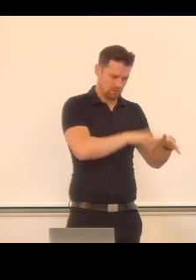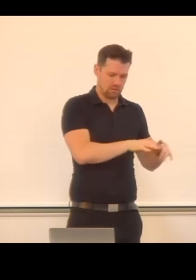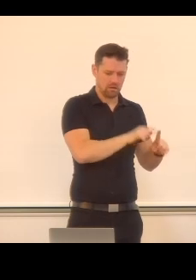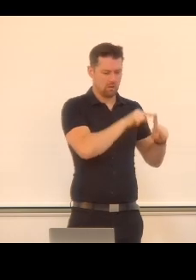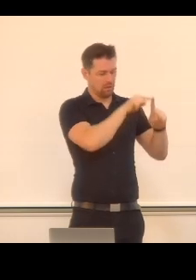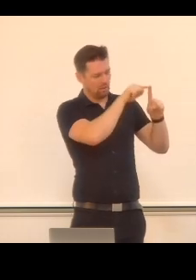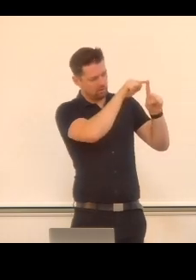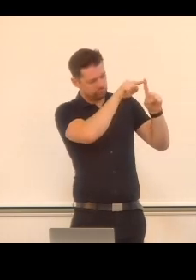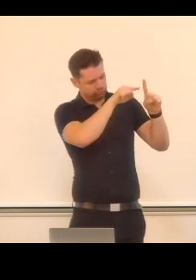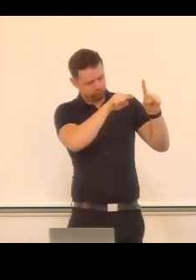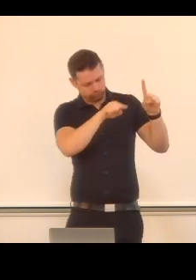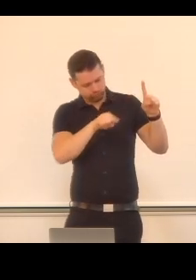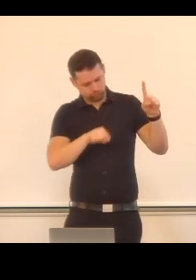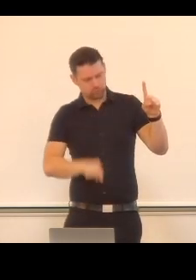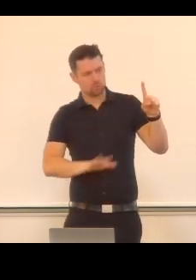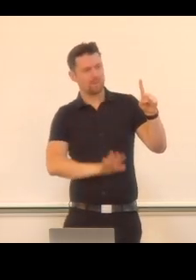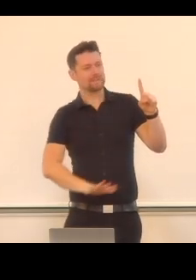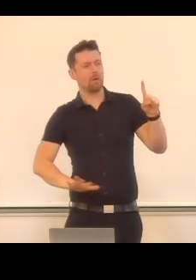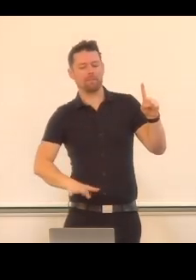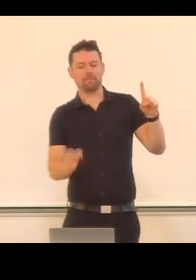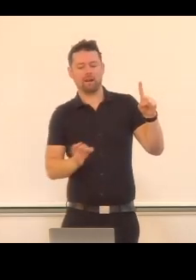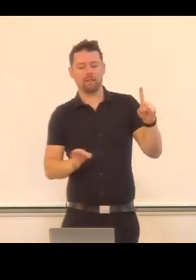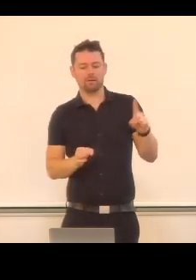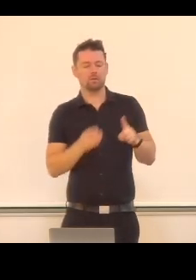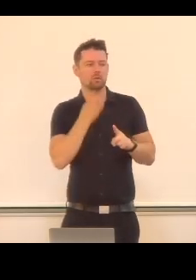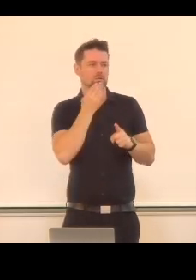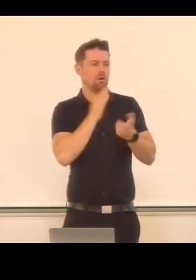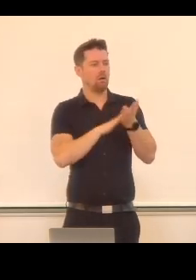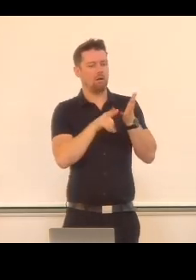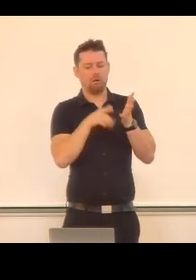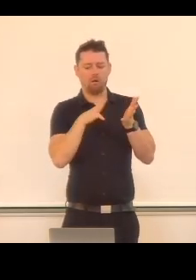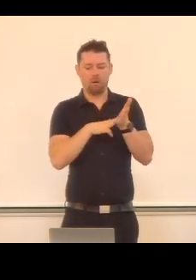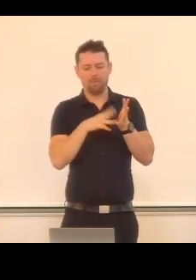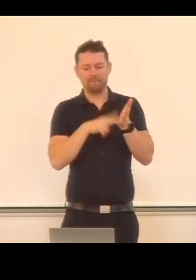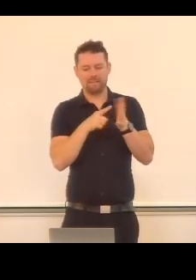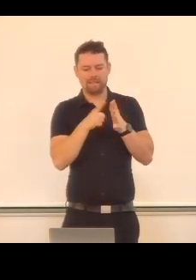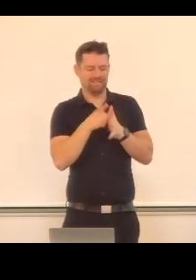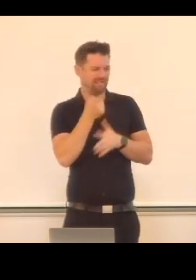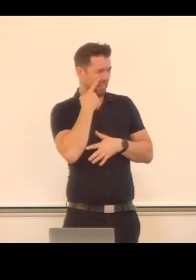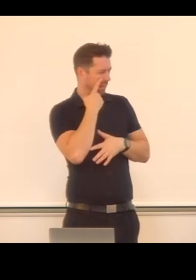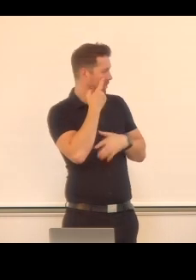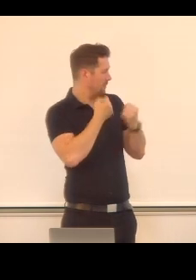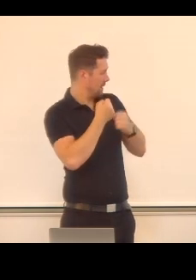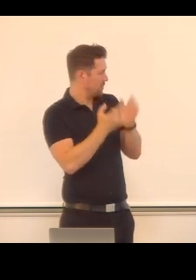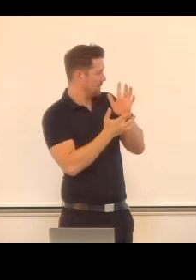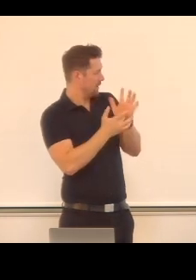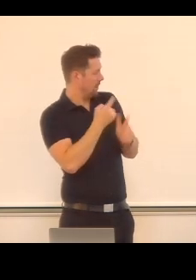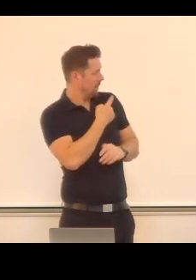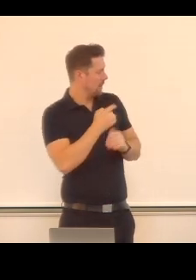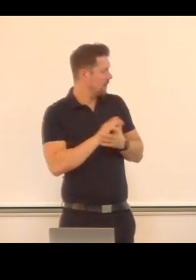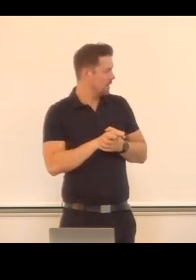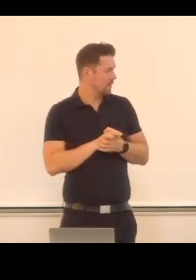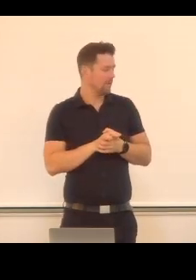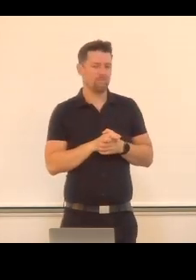southern edge of the island. And we were using a Humvee vehicle you see in the middle picture there, stuck out in the middle of nowhere, as